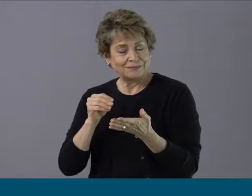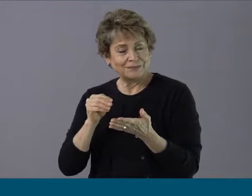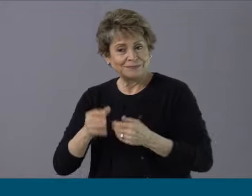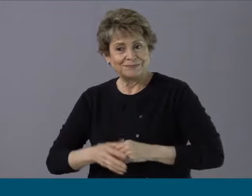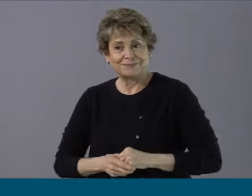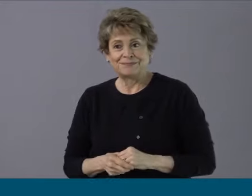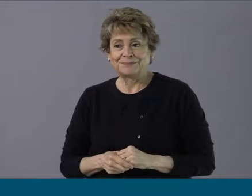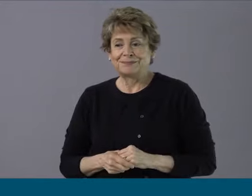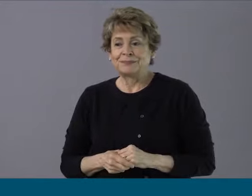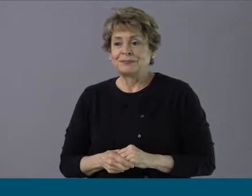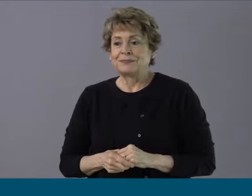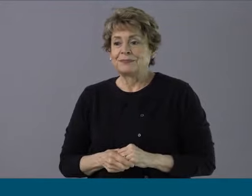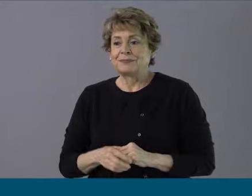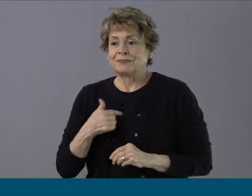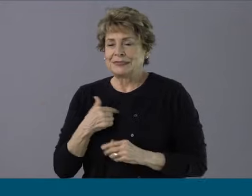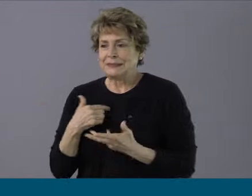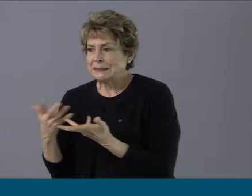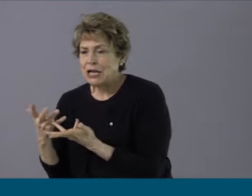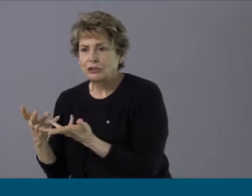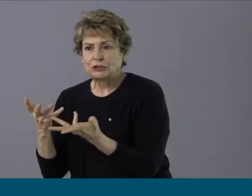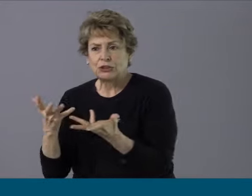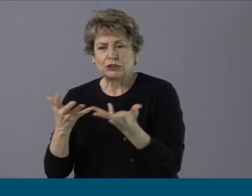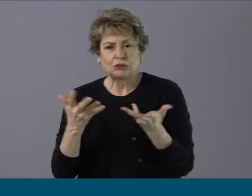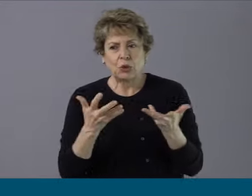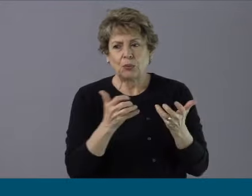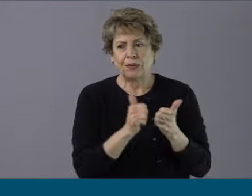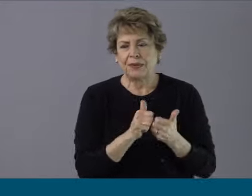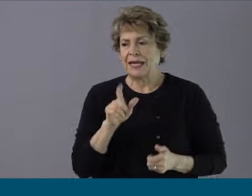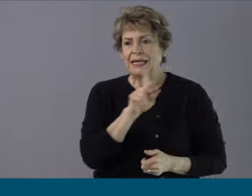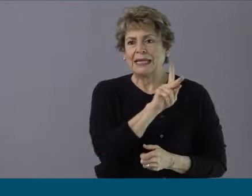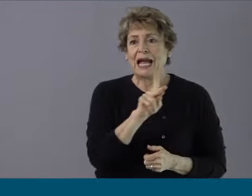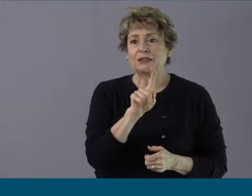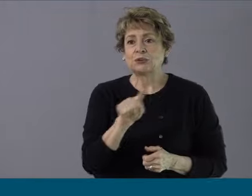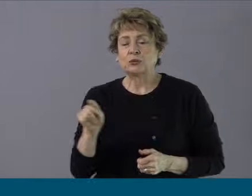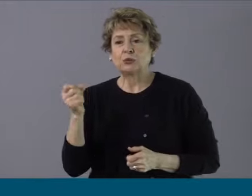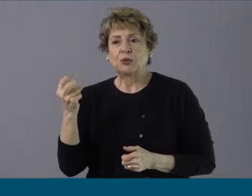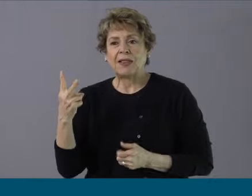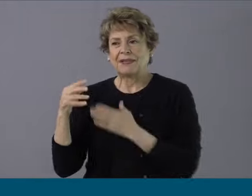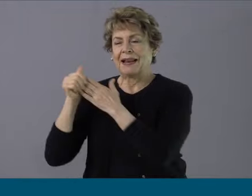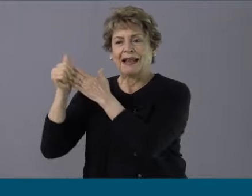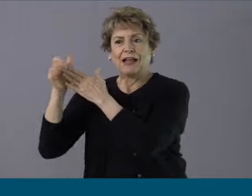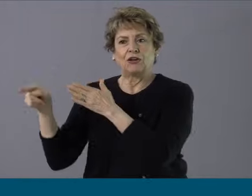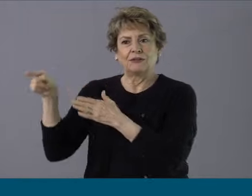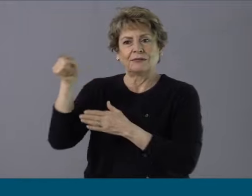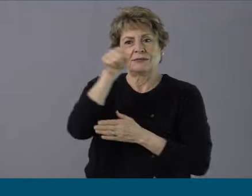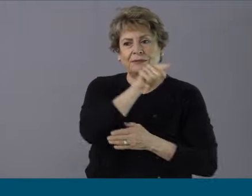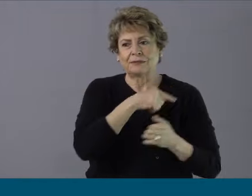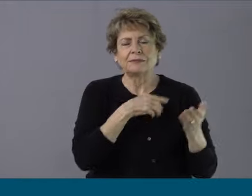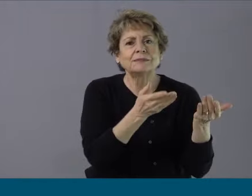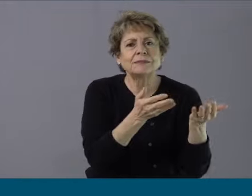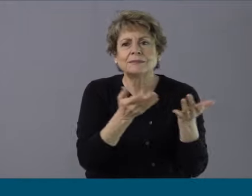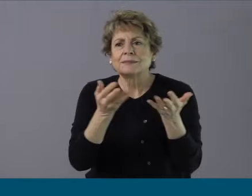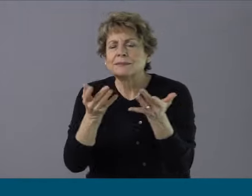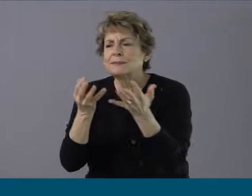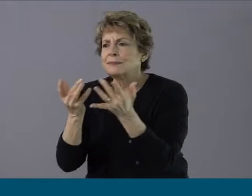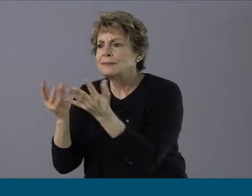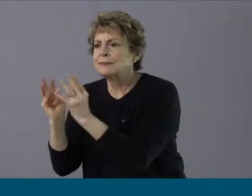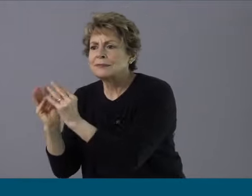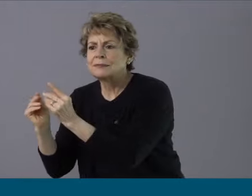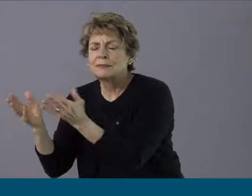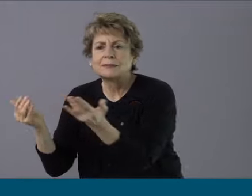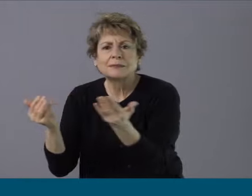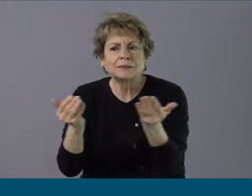K-12 education leaders, our school leaders and our superintendents, hearing from principals and others in terms